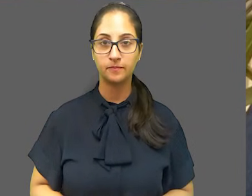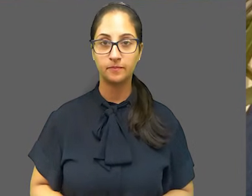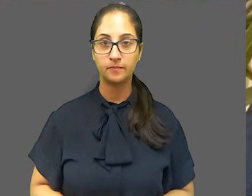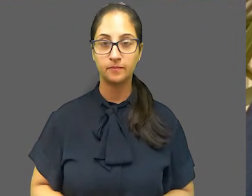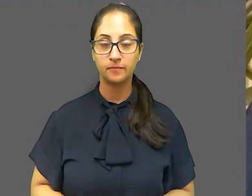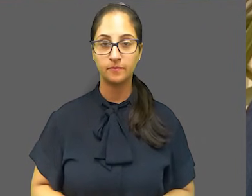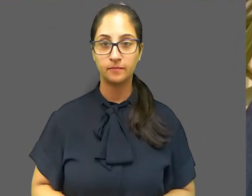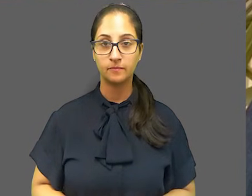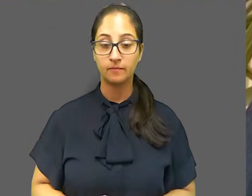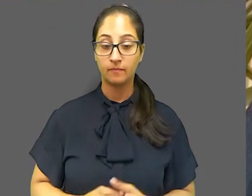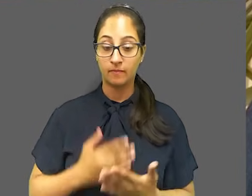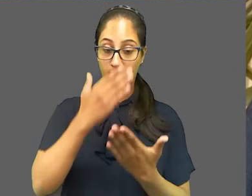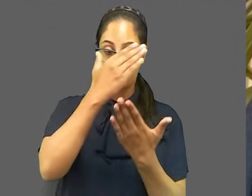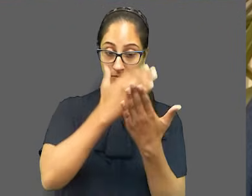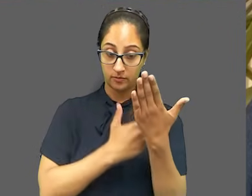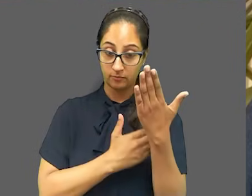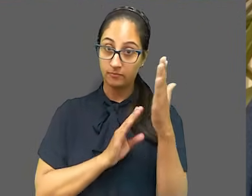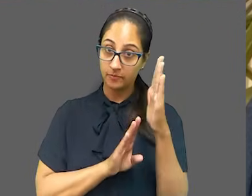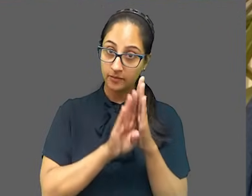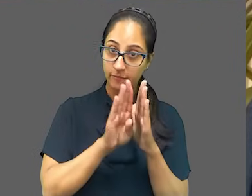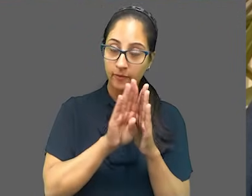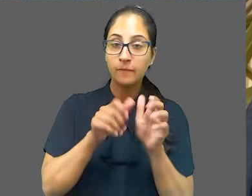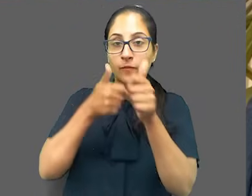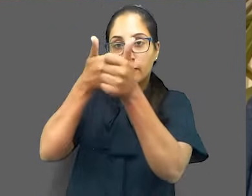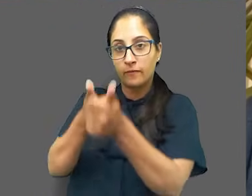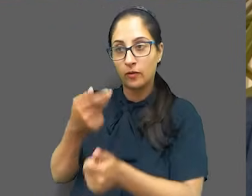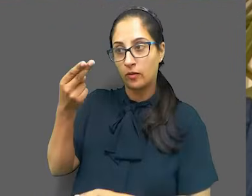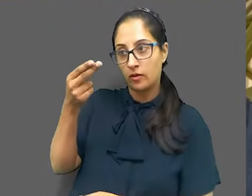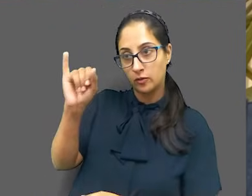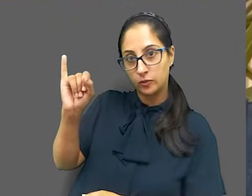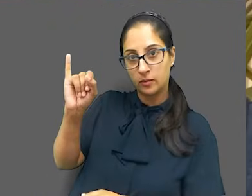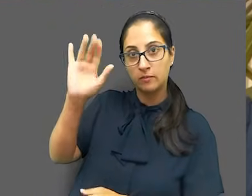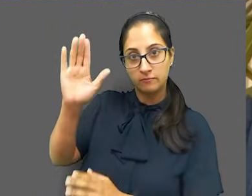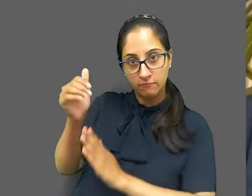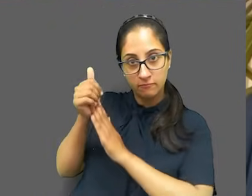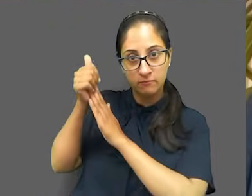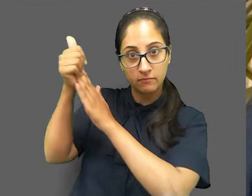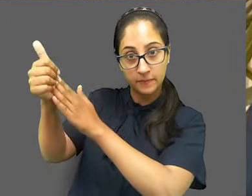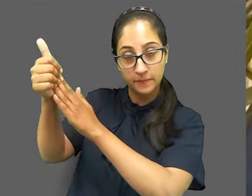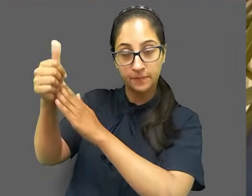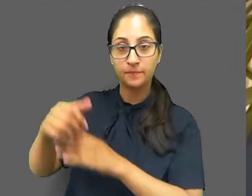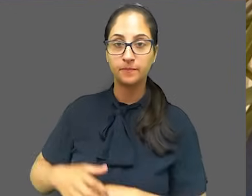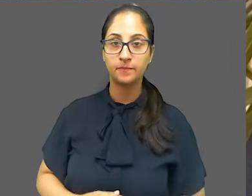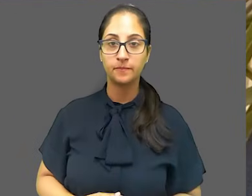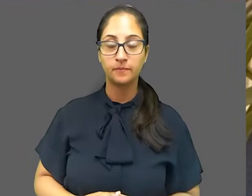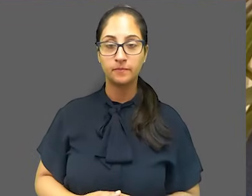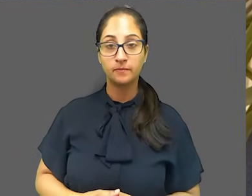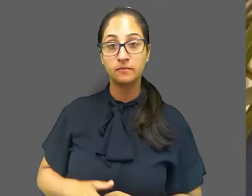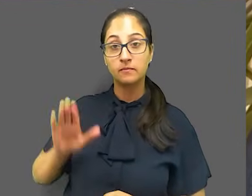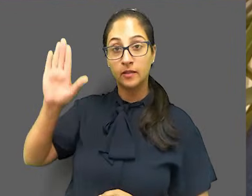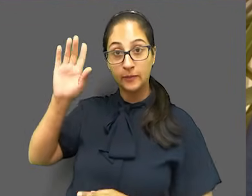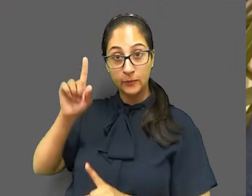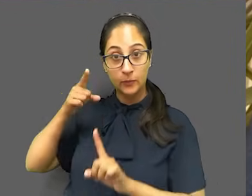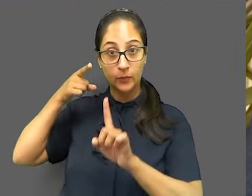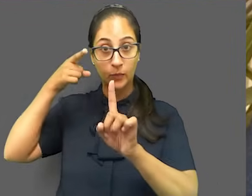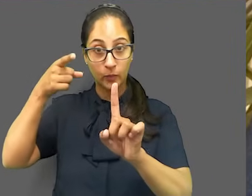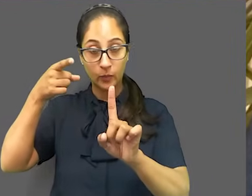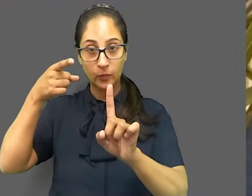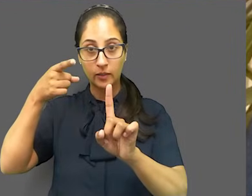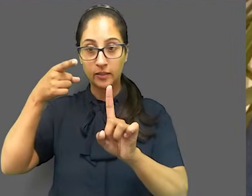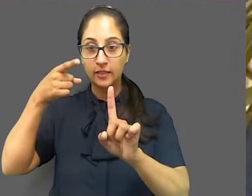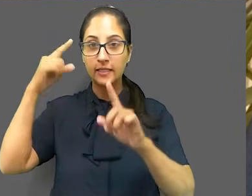program was also devised according to the guidance of our Imam to